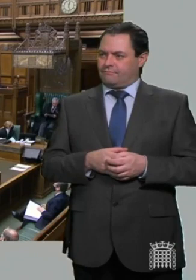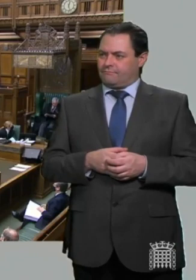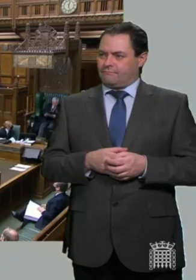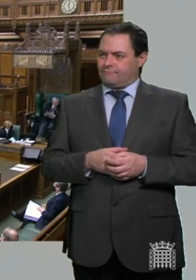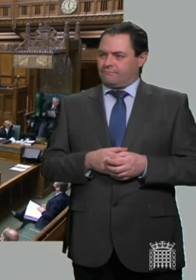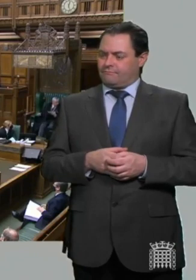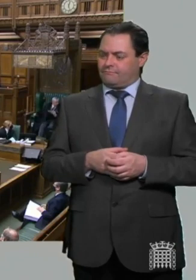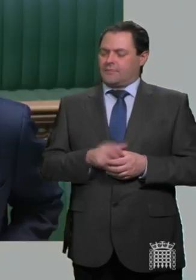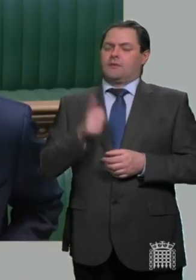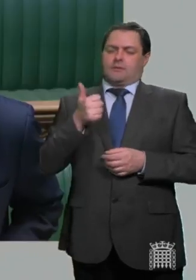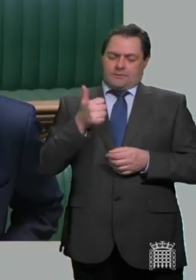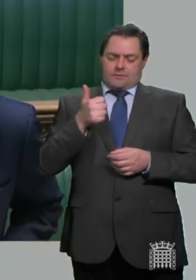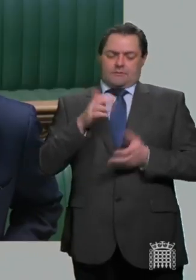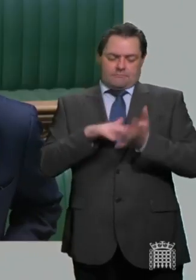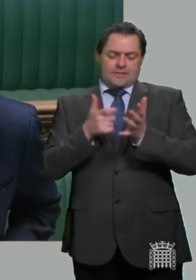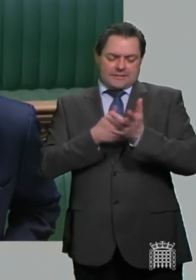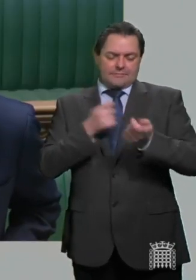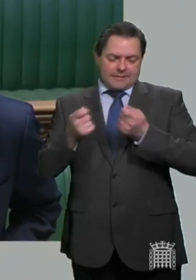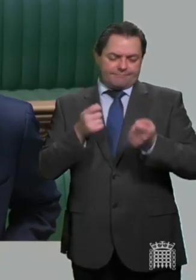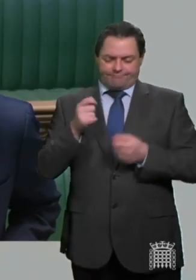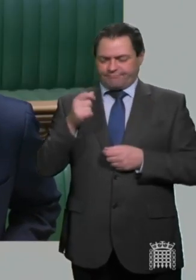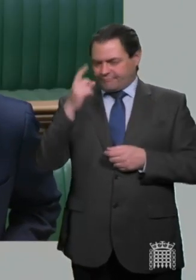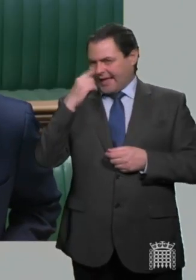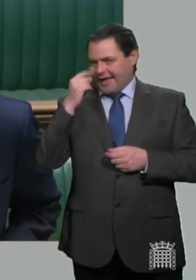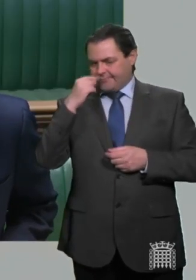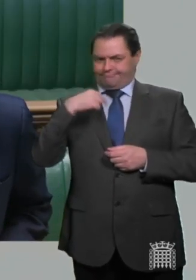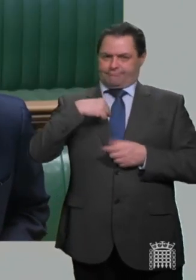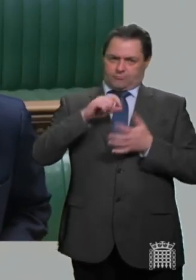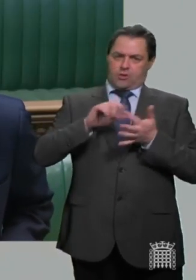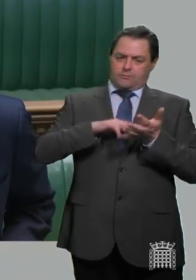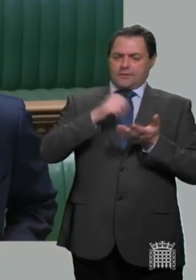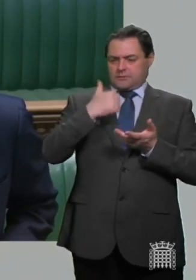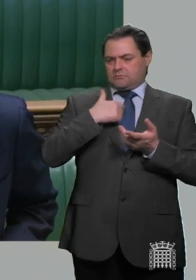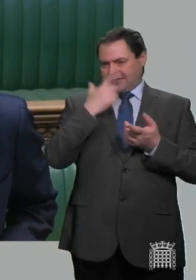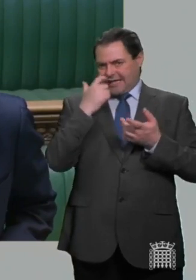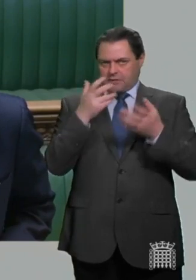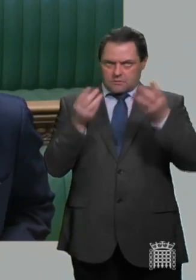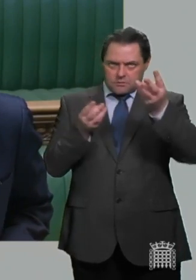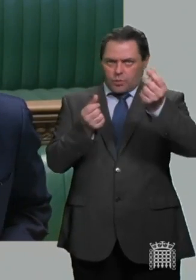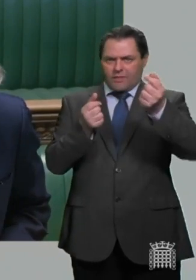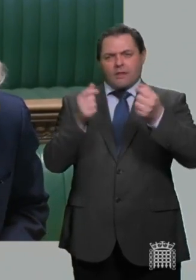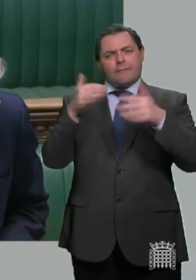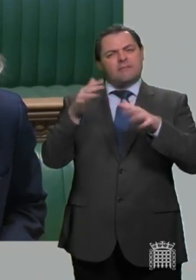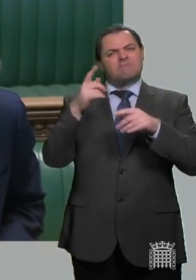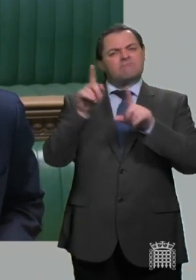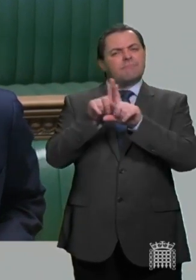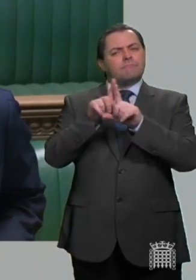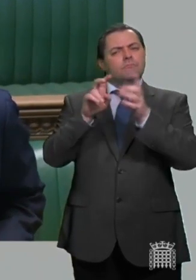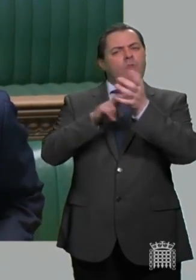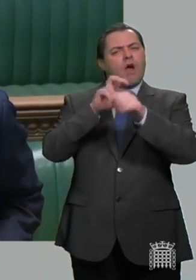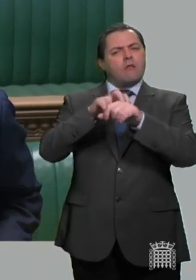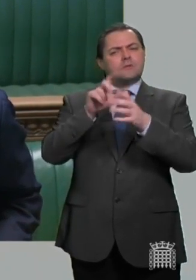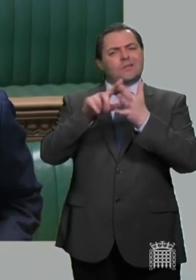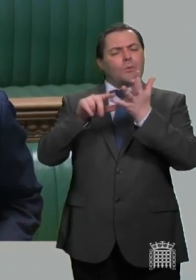I certainly can do that. And as I said, in answer to another Right Honourable Gentleman from her party, we leave nothing